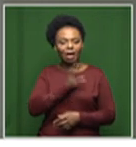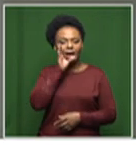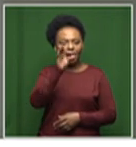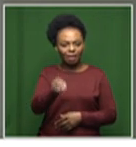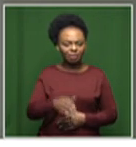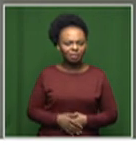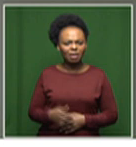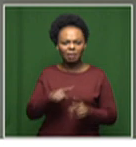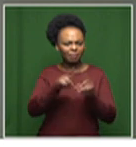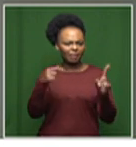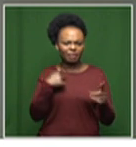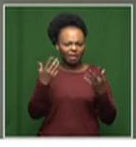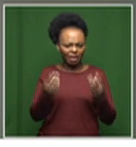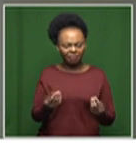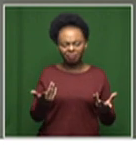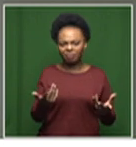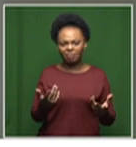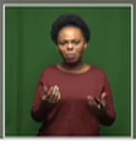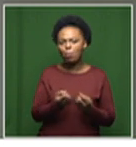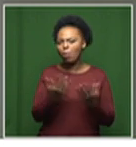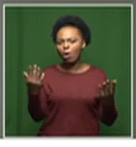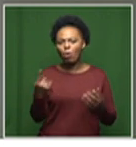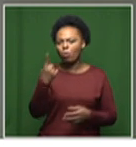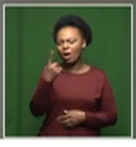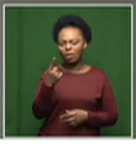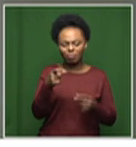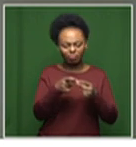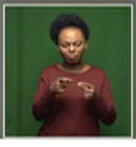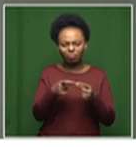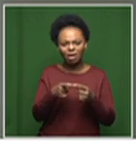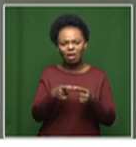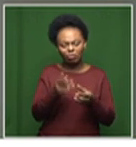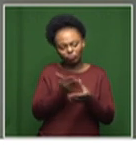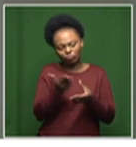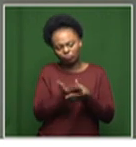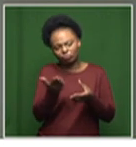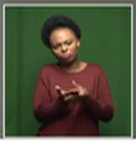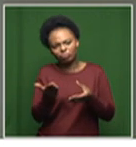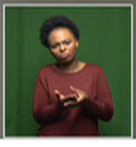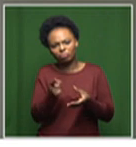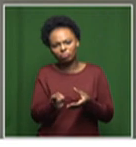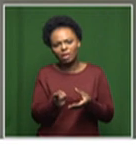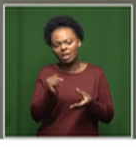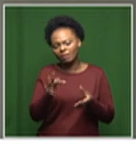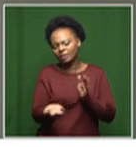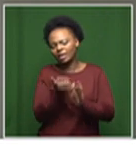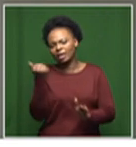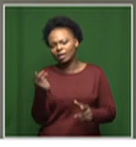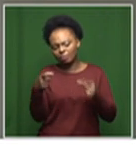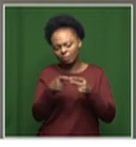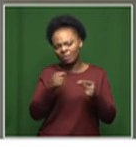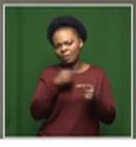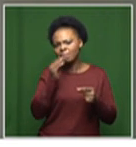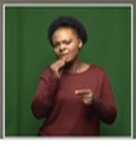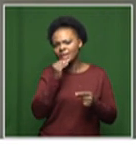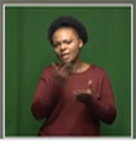I've got more than one bank card in my wallet. So what happens if they just tap my card? Is it going to go through on all of the